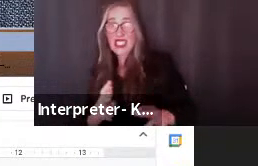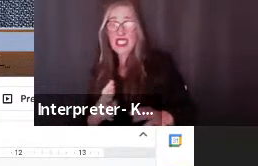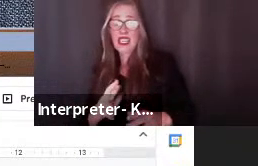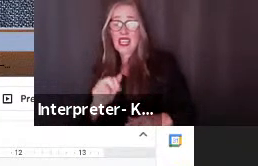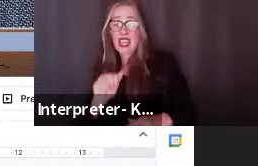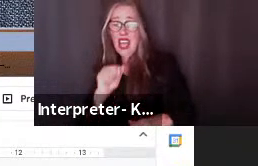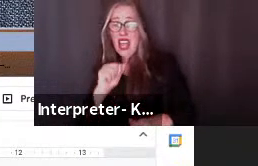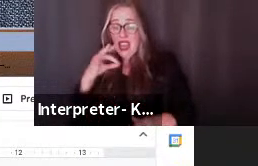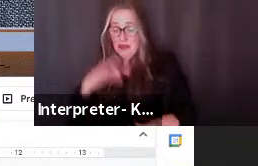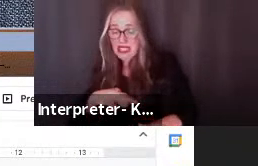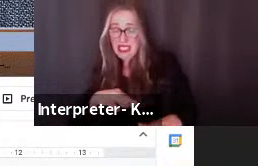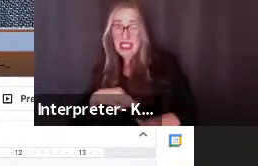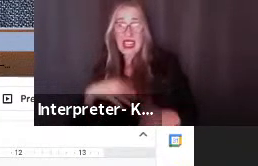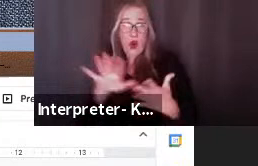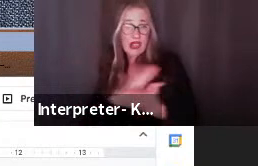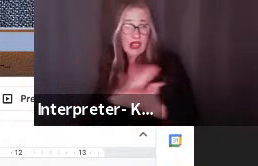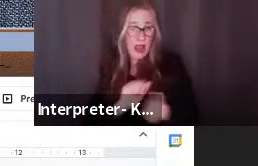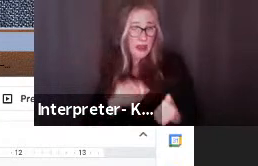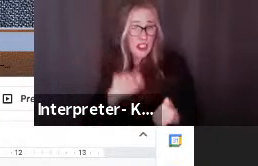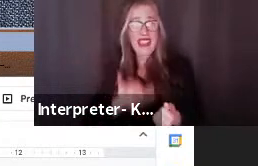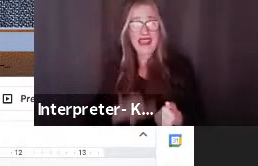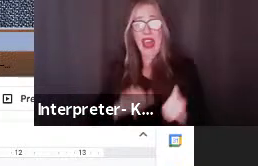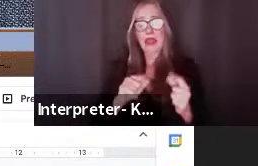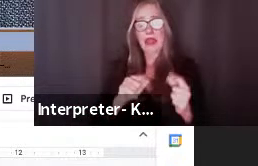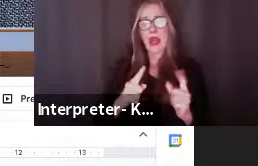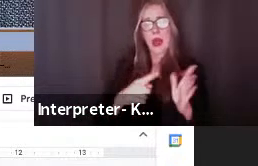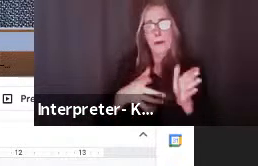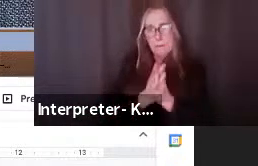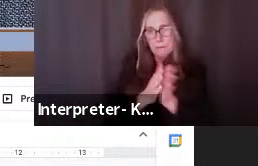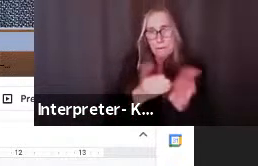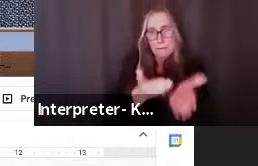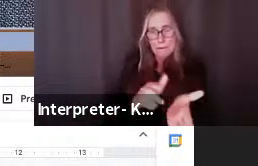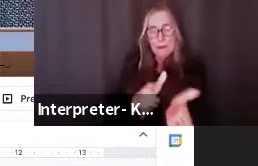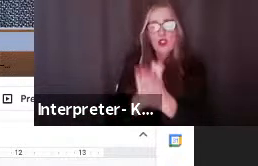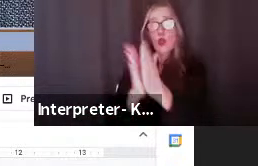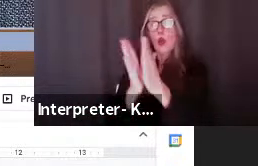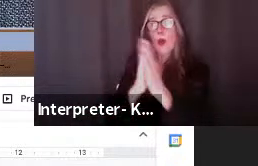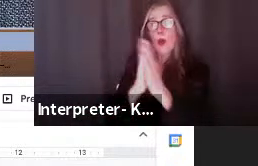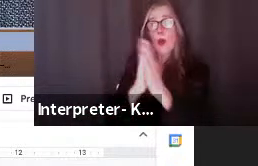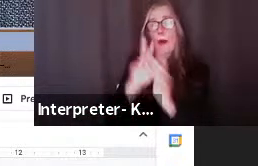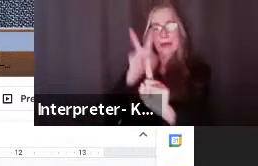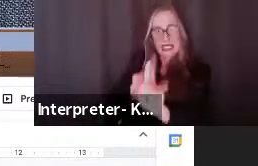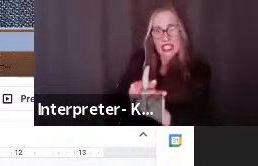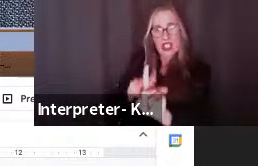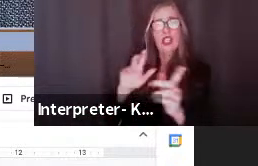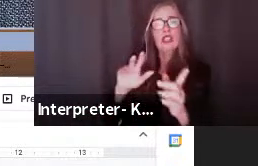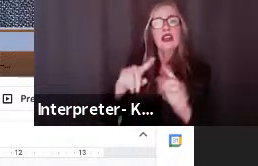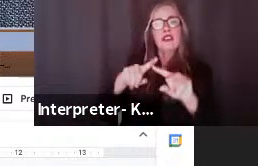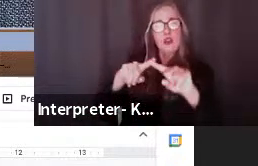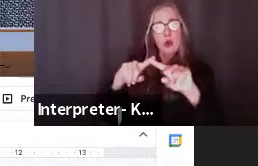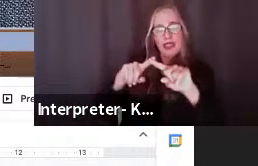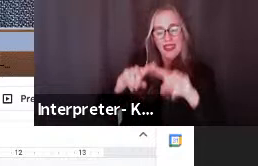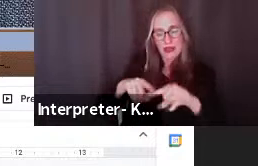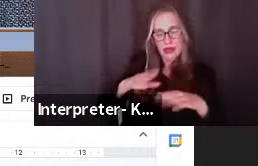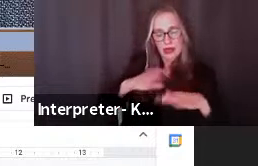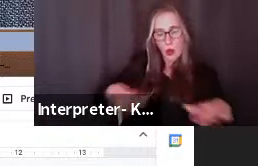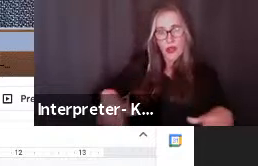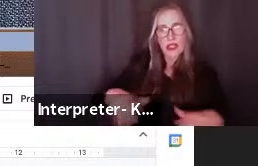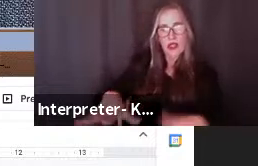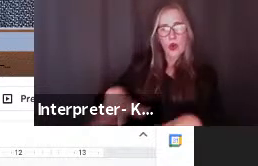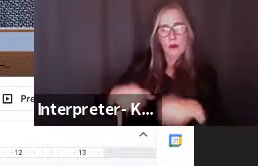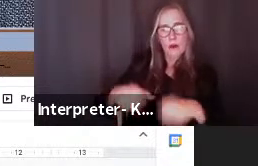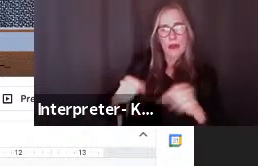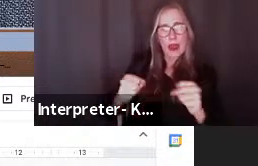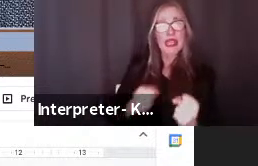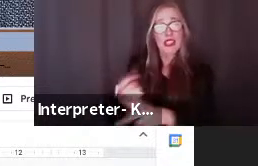dependency courts for the power to intervene remove kids put them in foster care reunify them through service efforts or adopt them